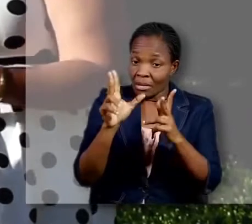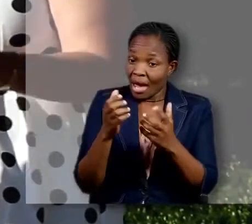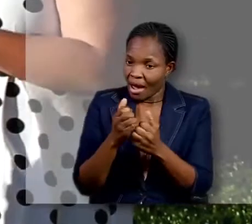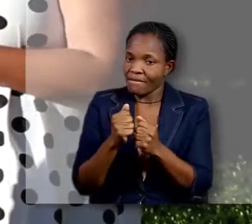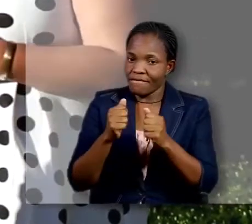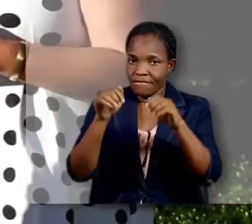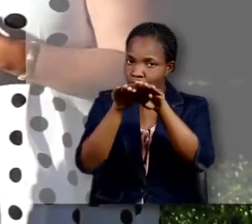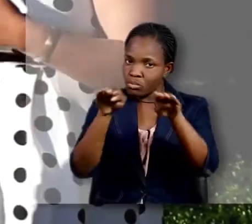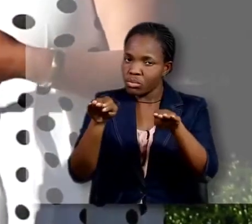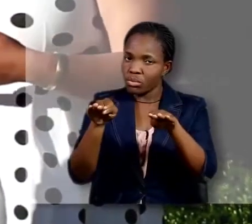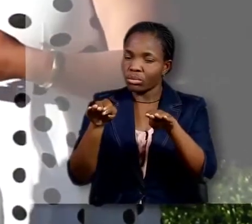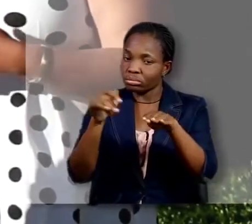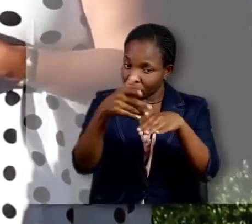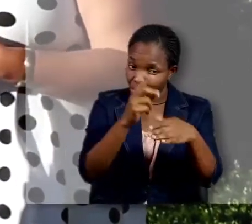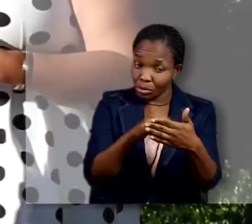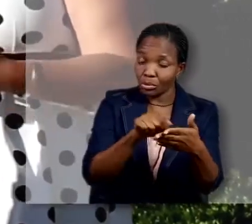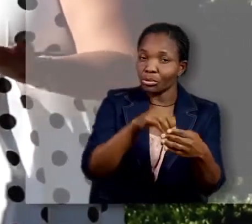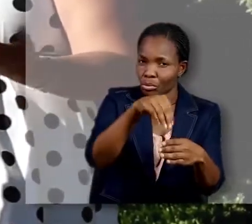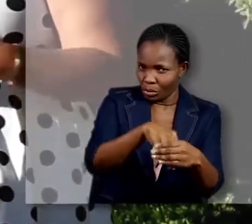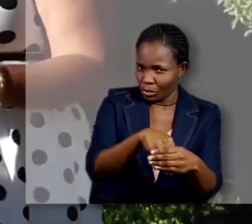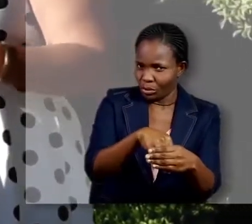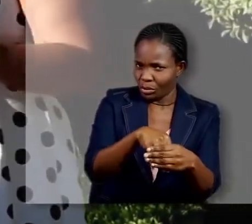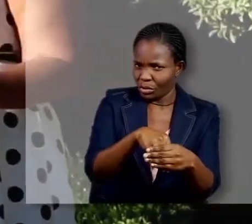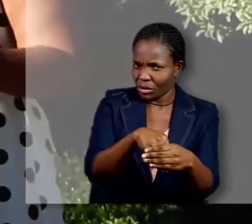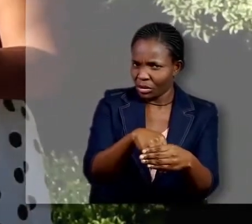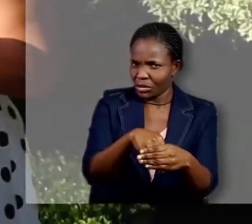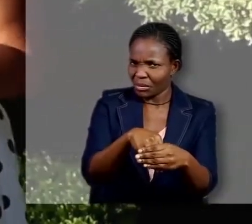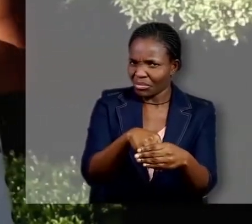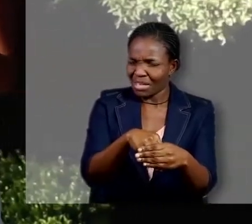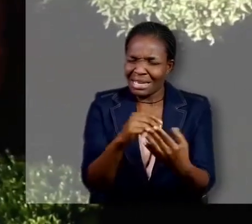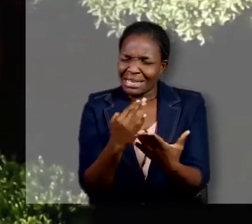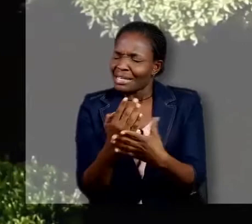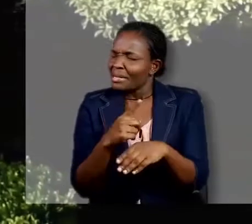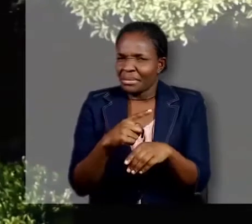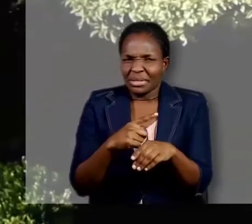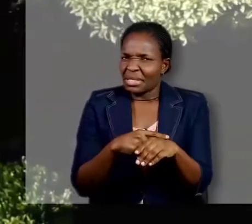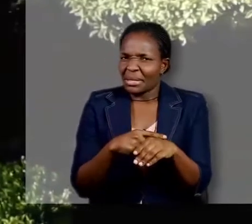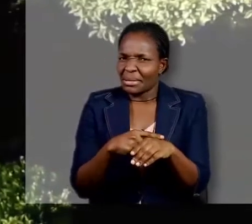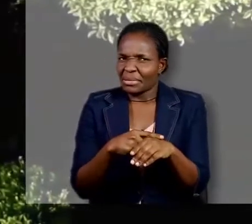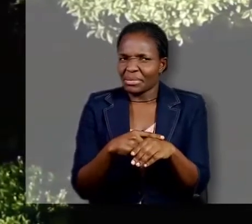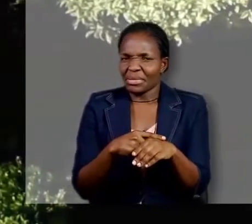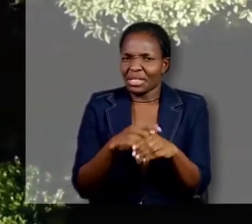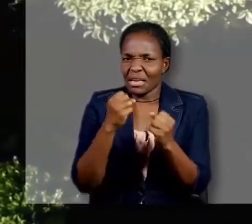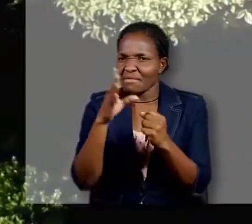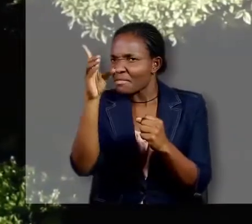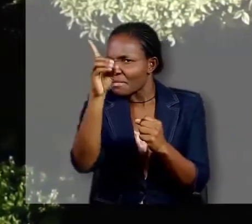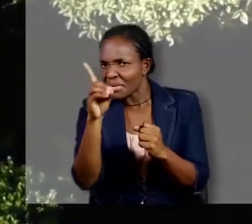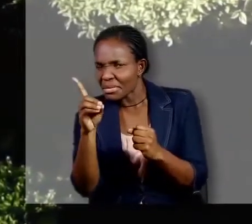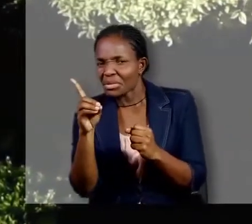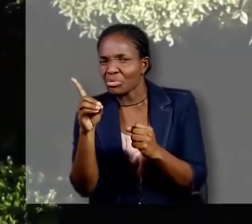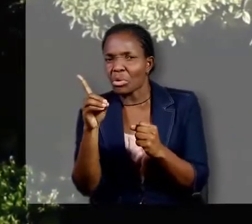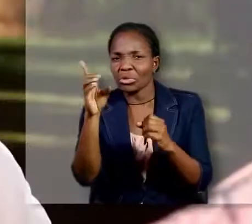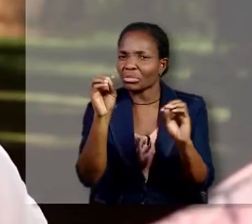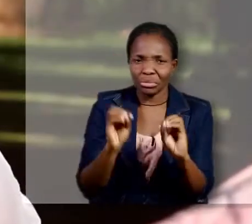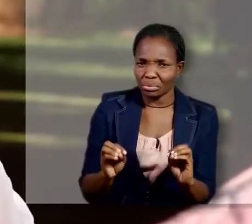being told for who they should vote. So it doesn't really matter if we're democratic or if we